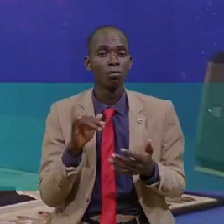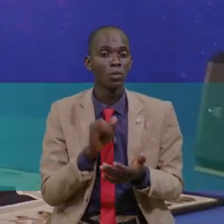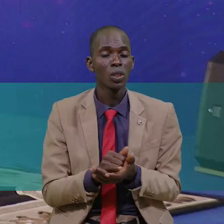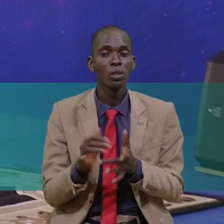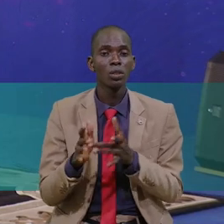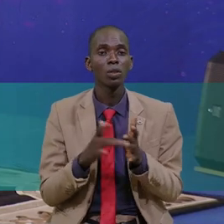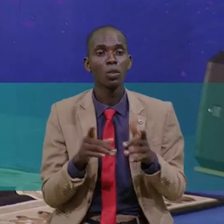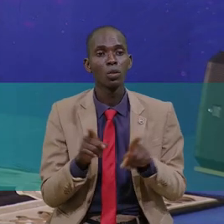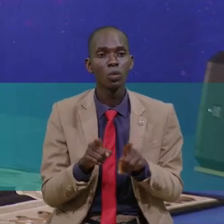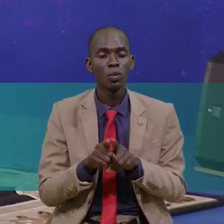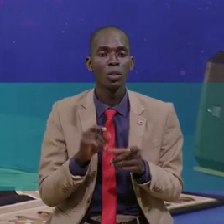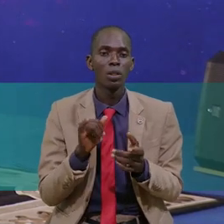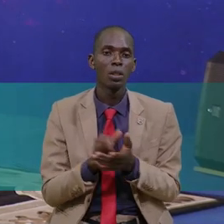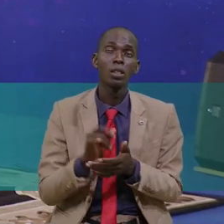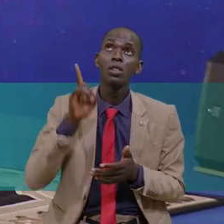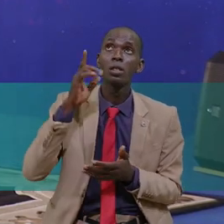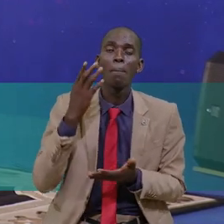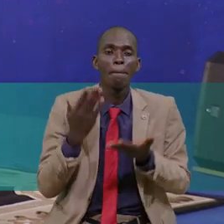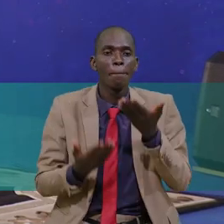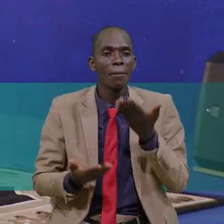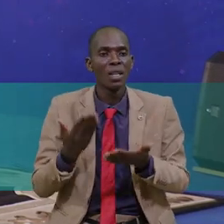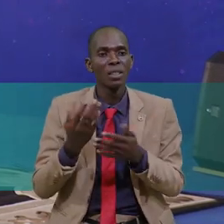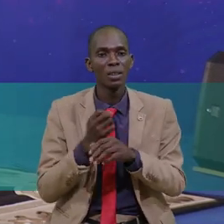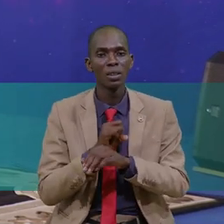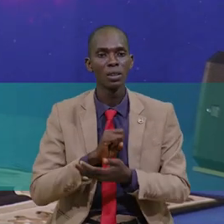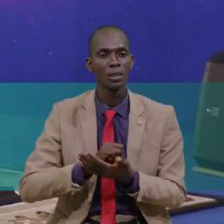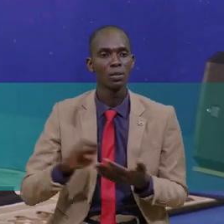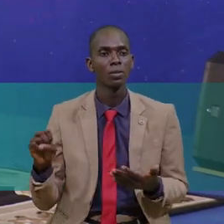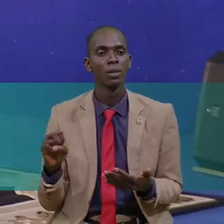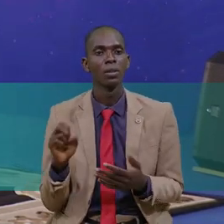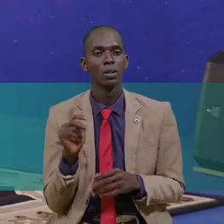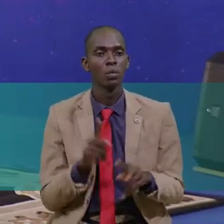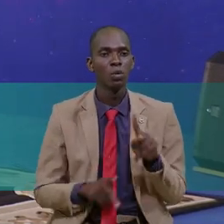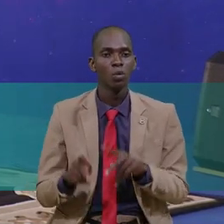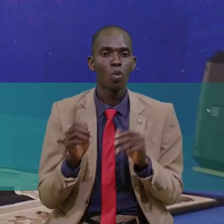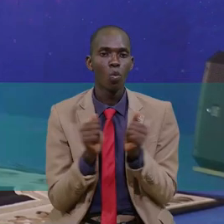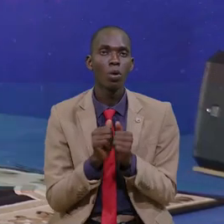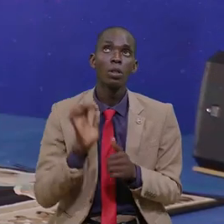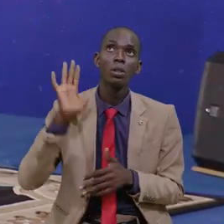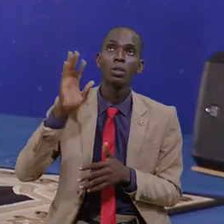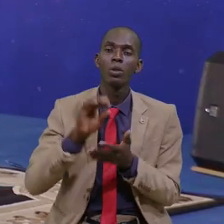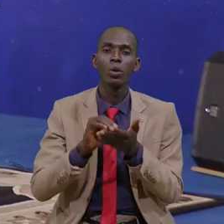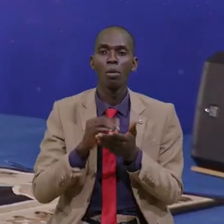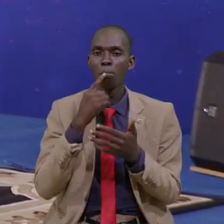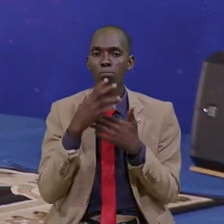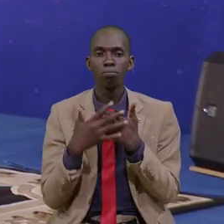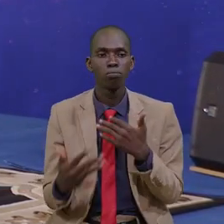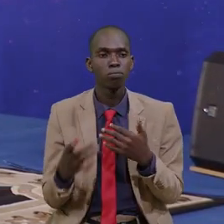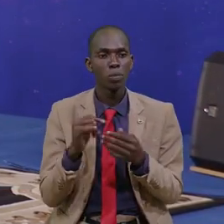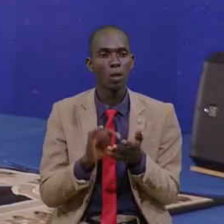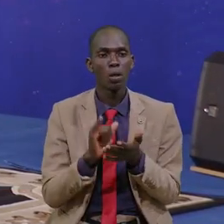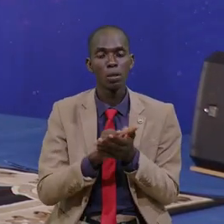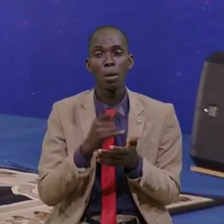he might sanctify the people with his own blood, the blood that saves